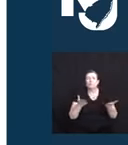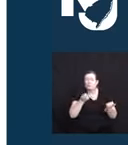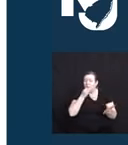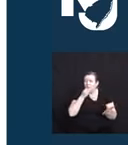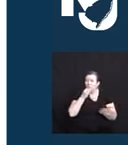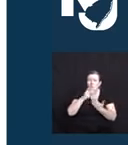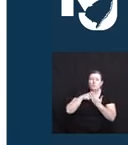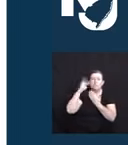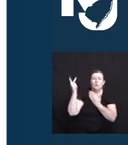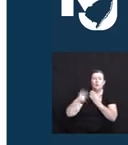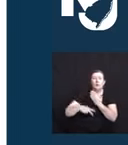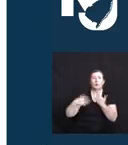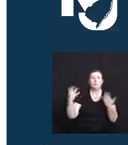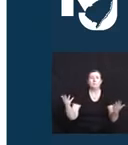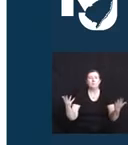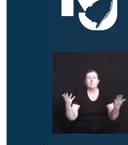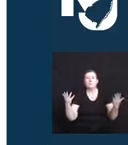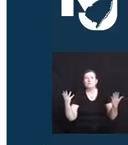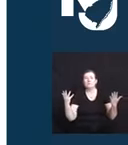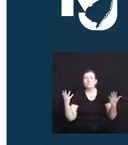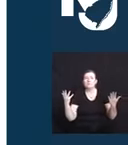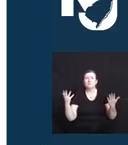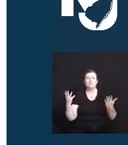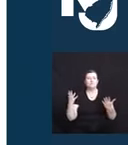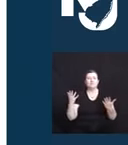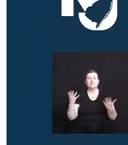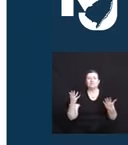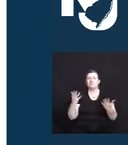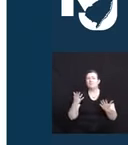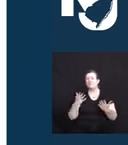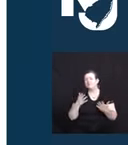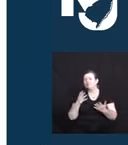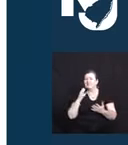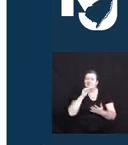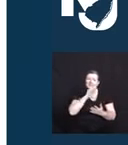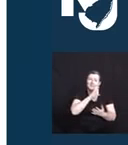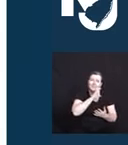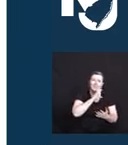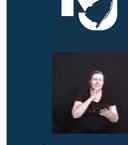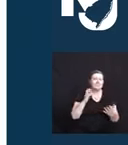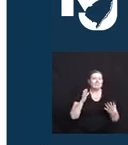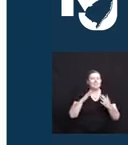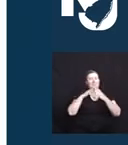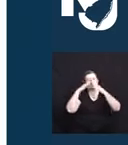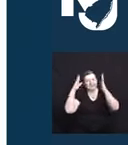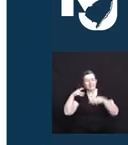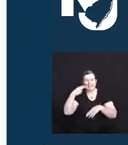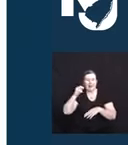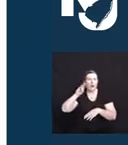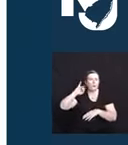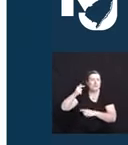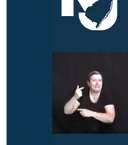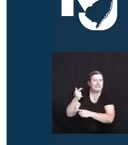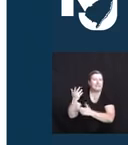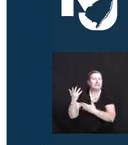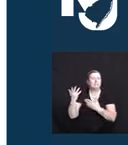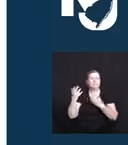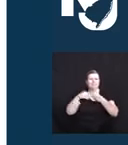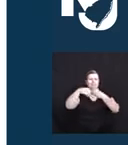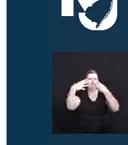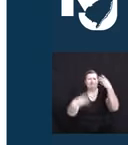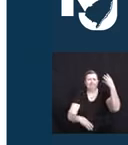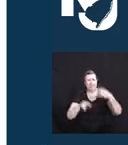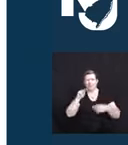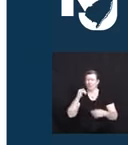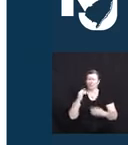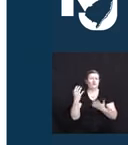programs, senior housing, and on and on and on. Our communities deserve their fair share, but to get it,